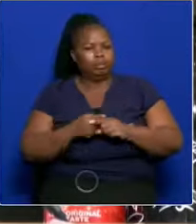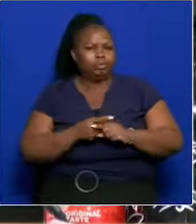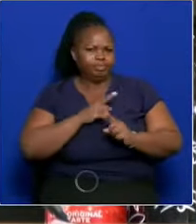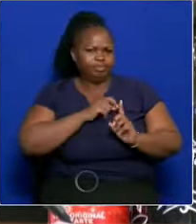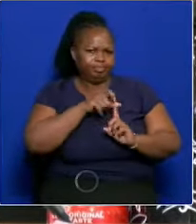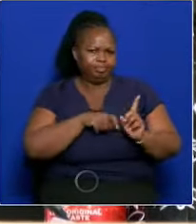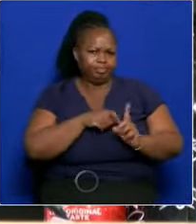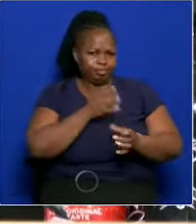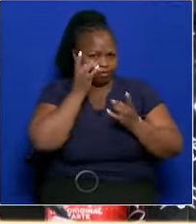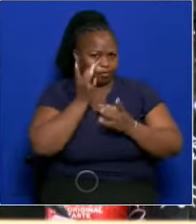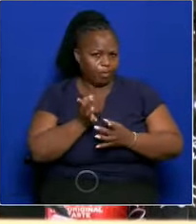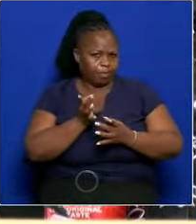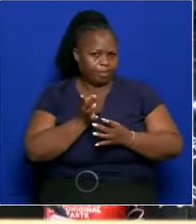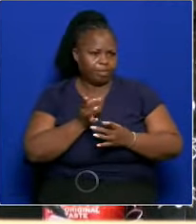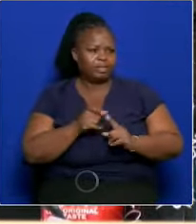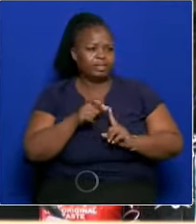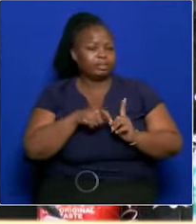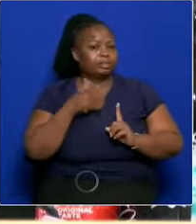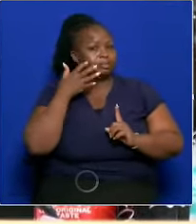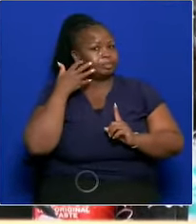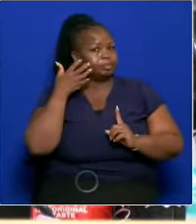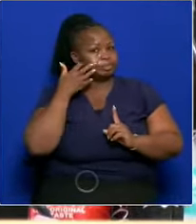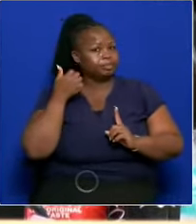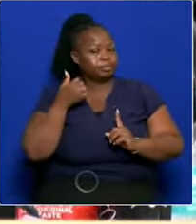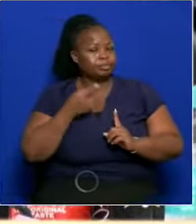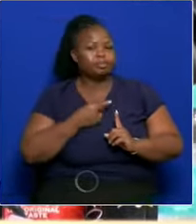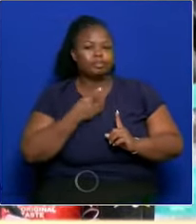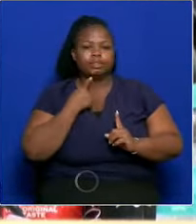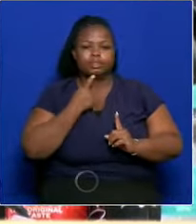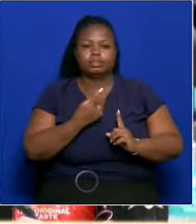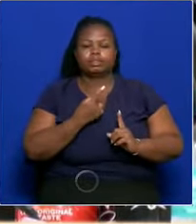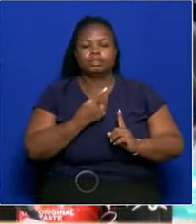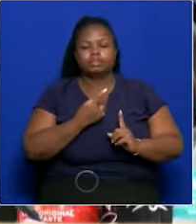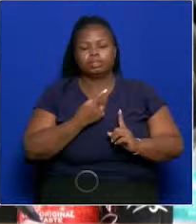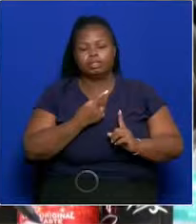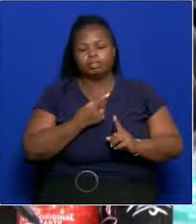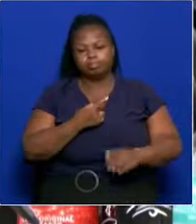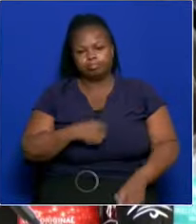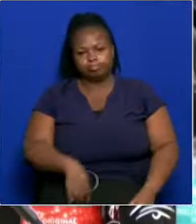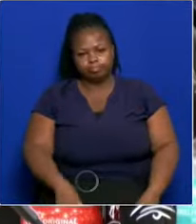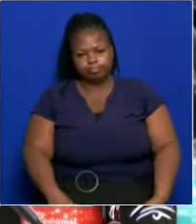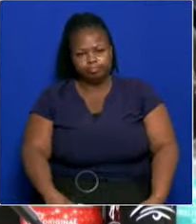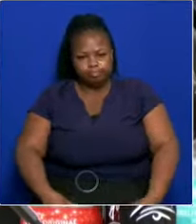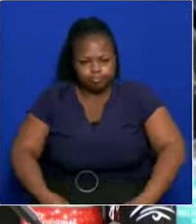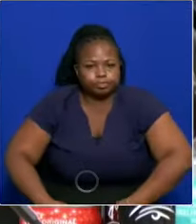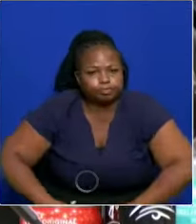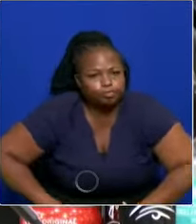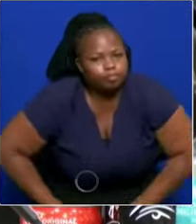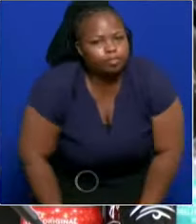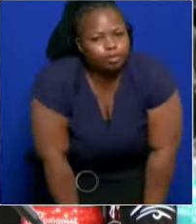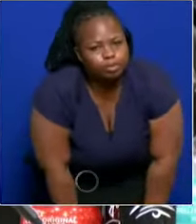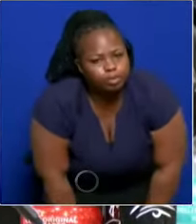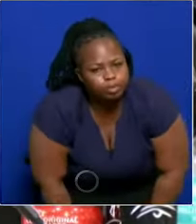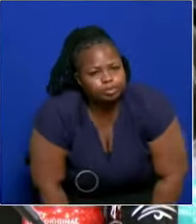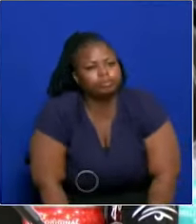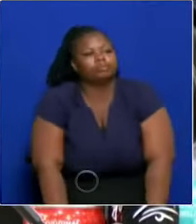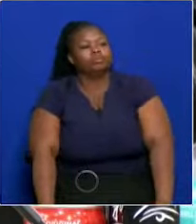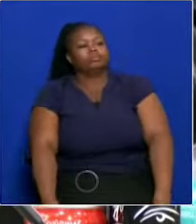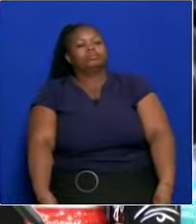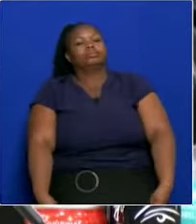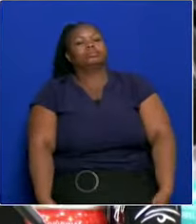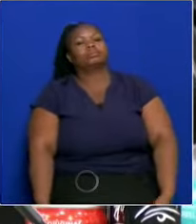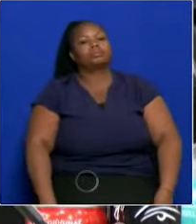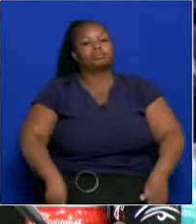Mr. Matlala had mentioned your name during one of the operations. Do you recall that? That's where we were.